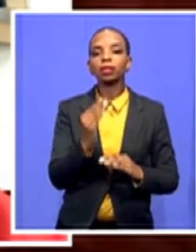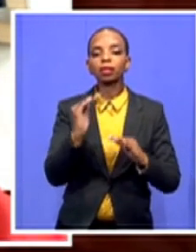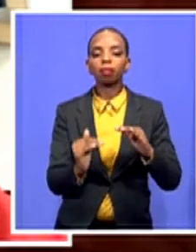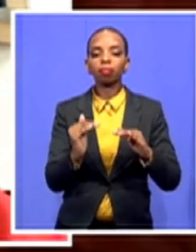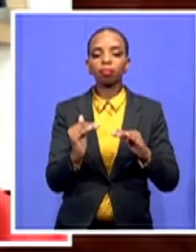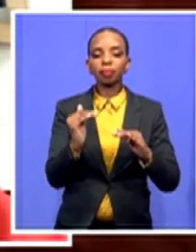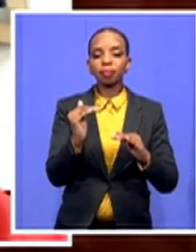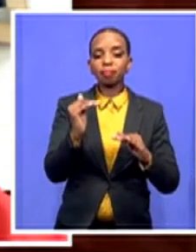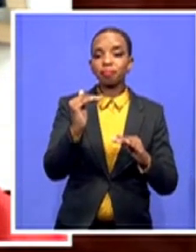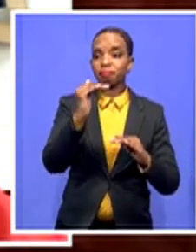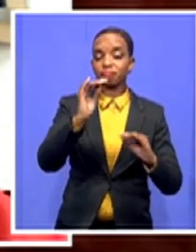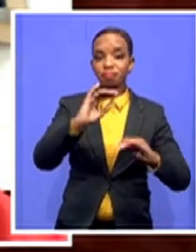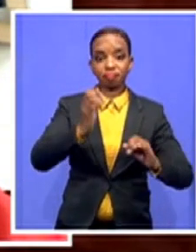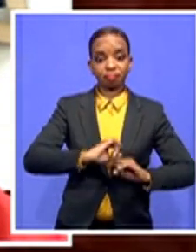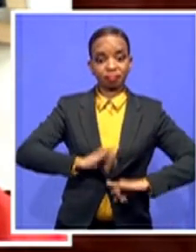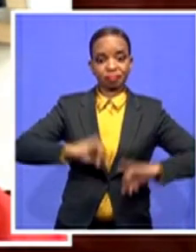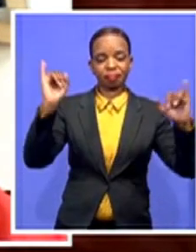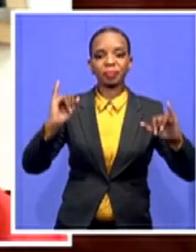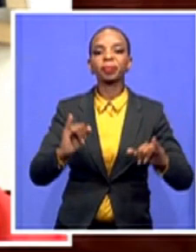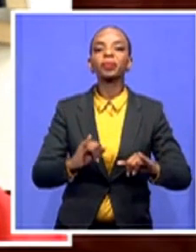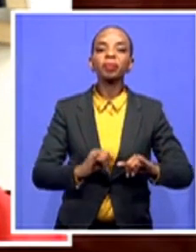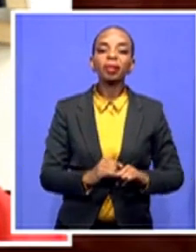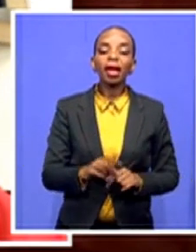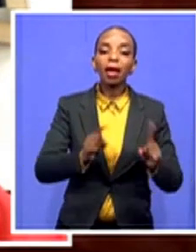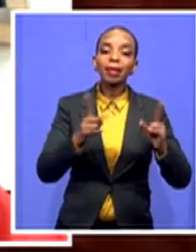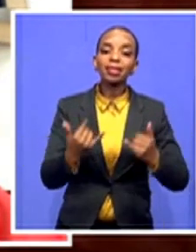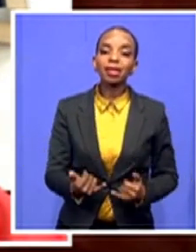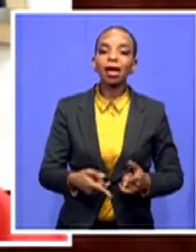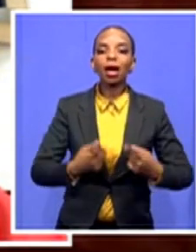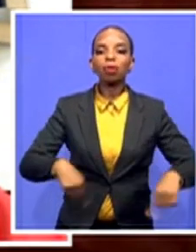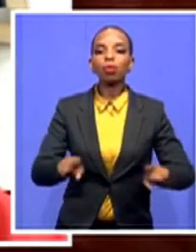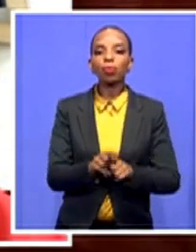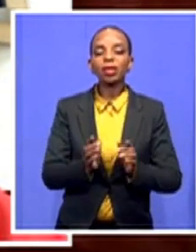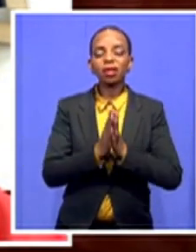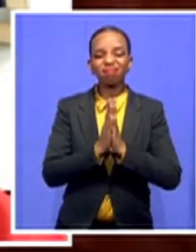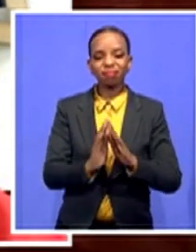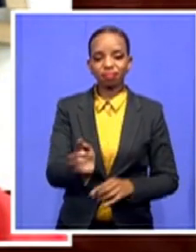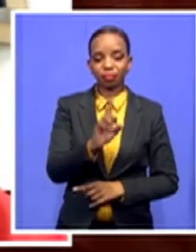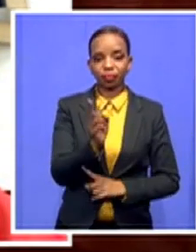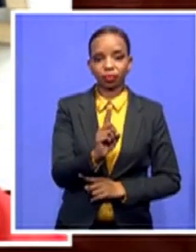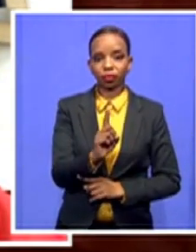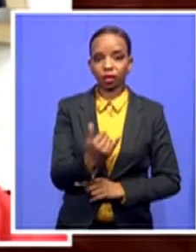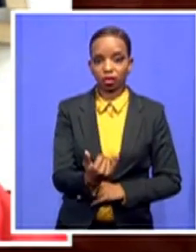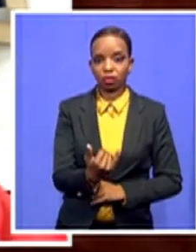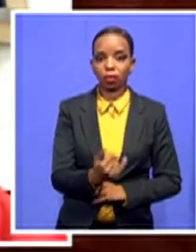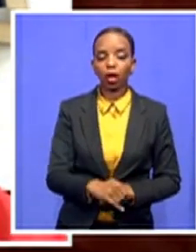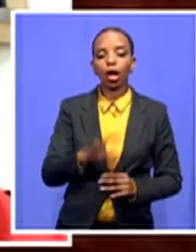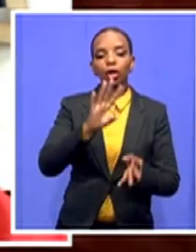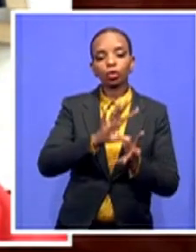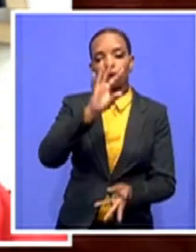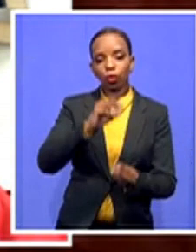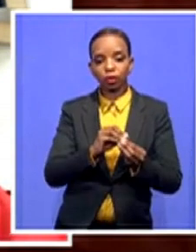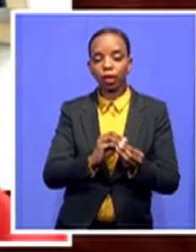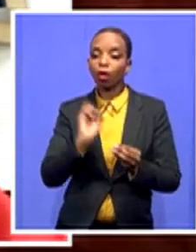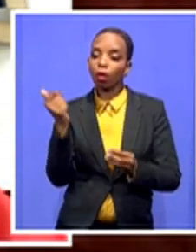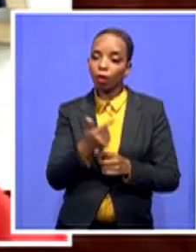that SAFTU will make now is a total rethinking of all of our economic strategies. Firstly, we